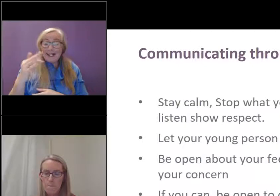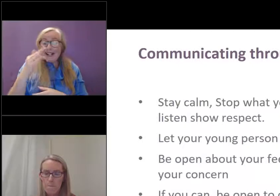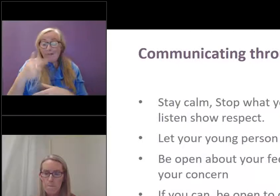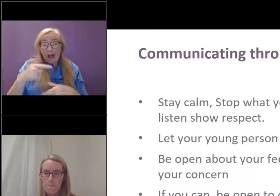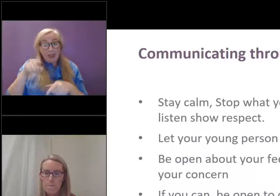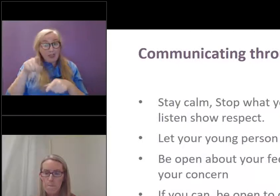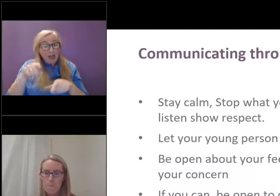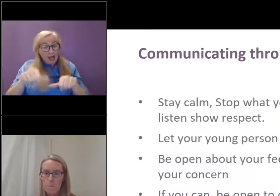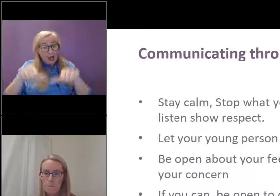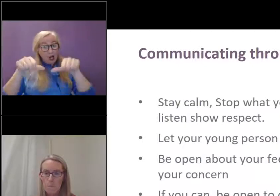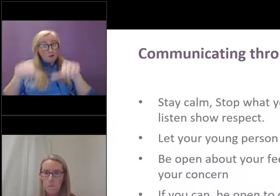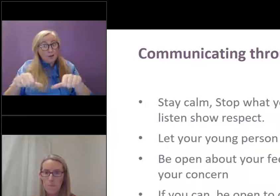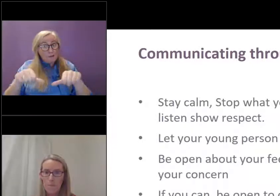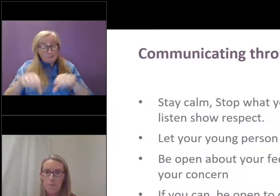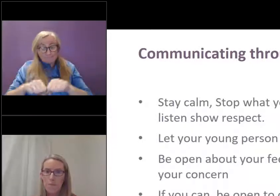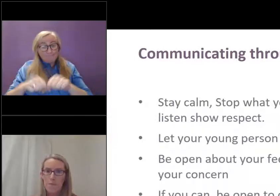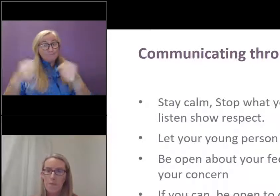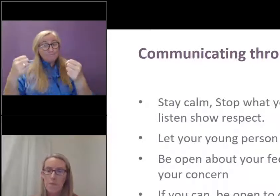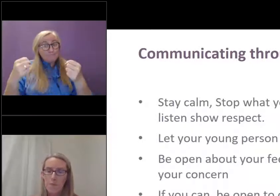be the